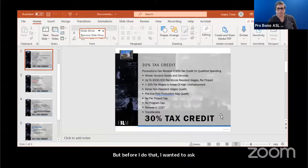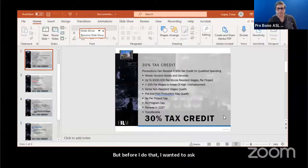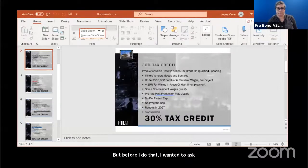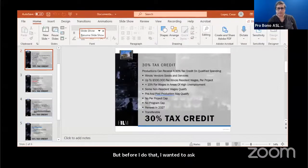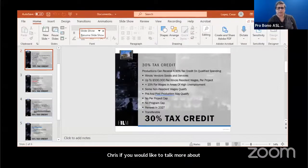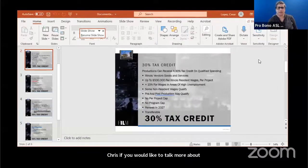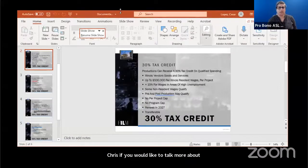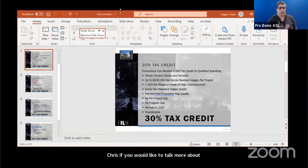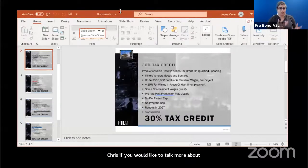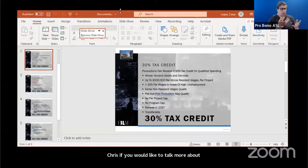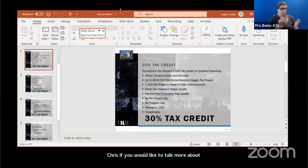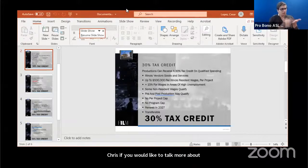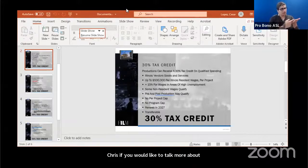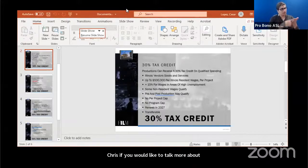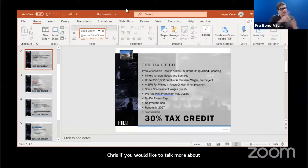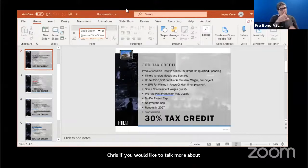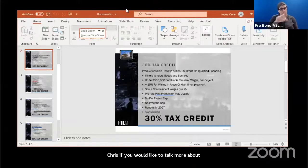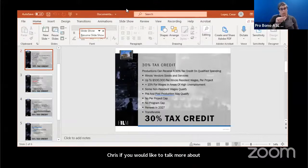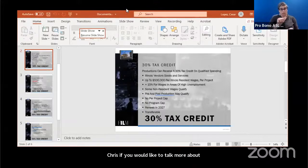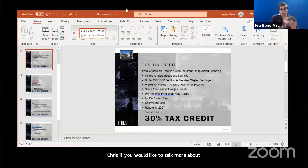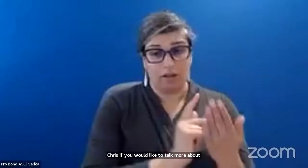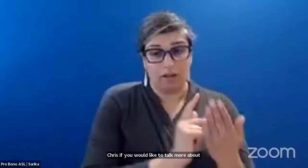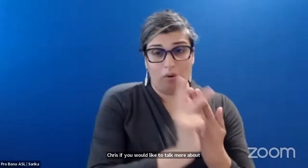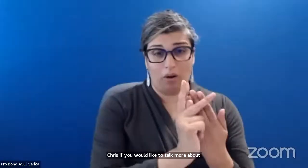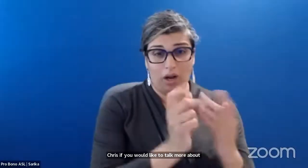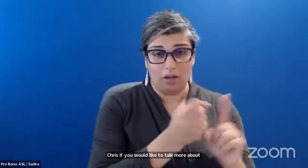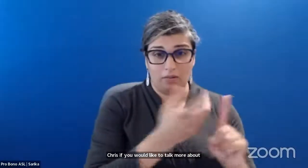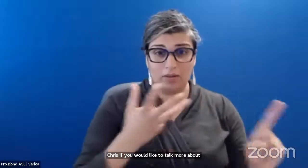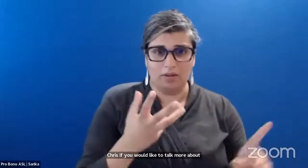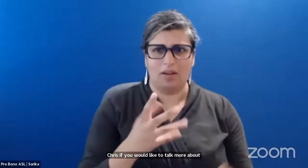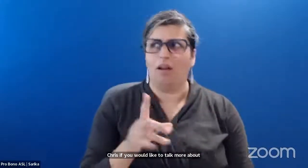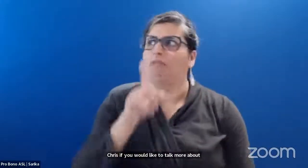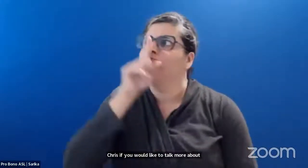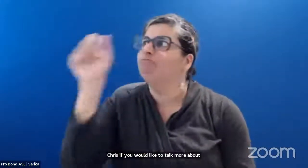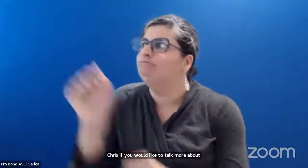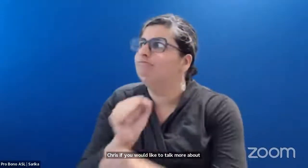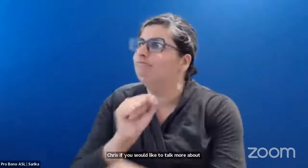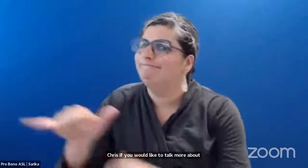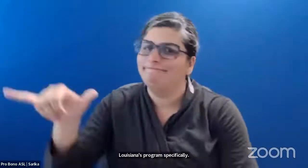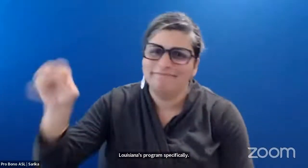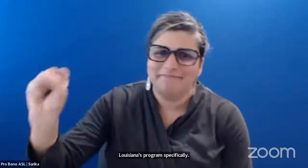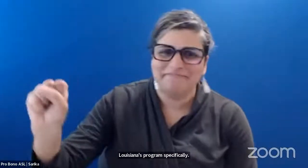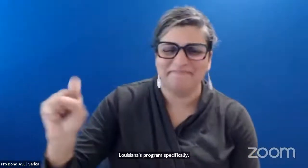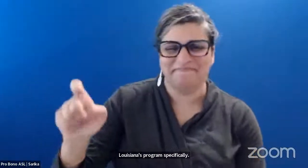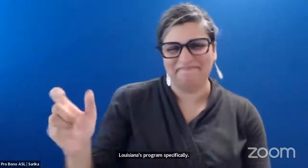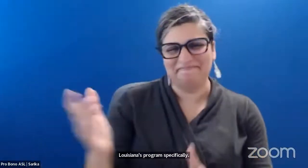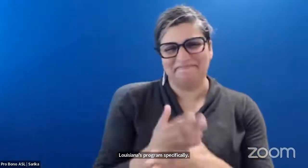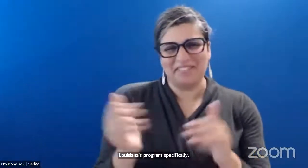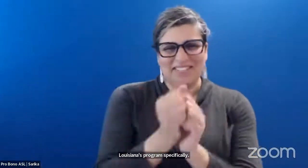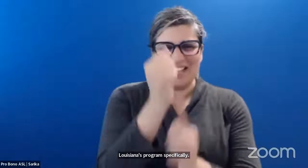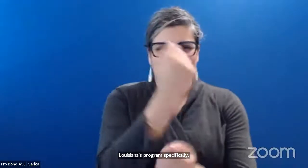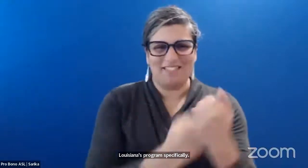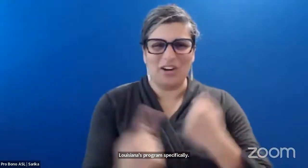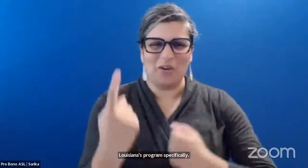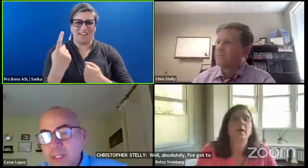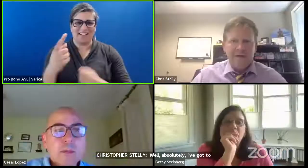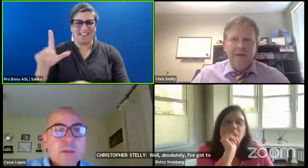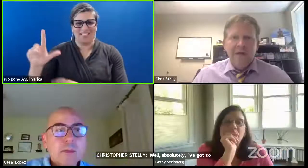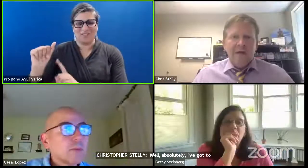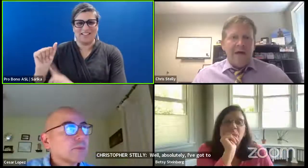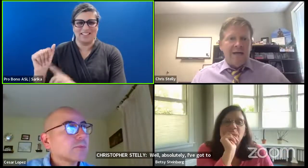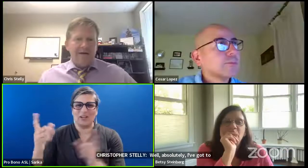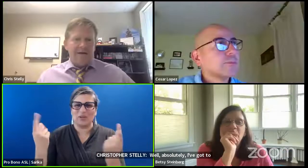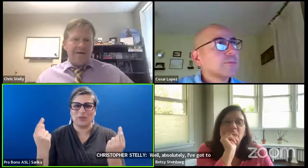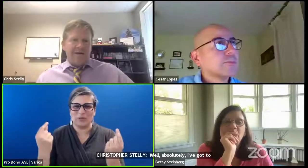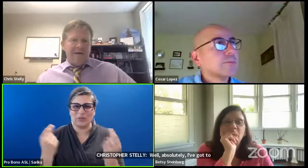Um. Program. Specifically. Well. Absolutely. Got to share. Share with everyone. What Louisiana is doing.